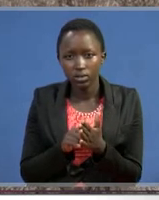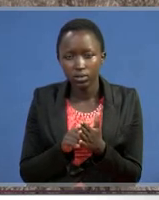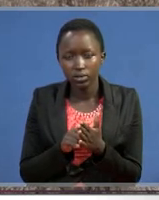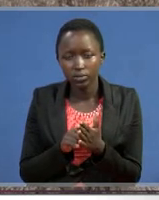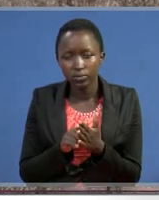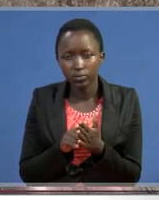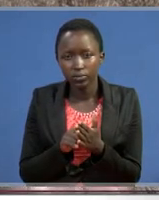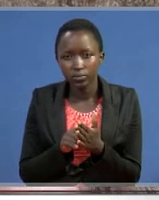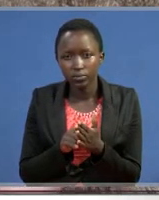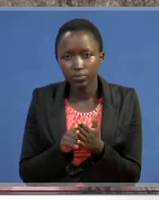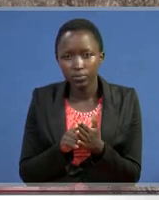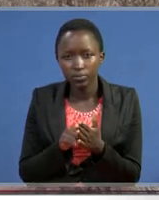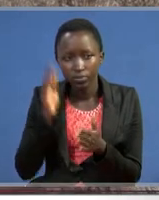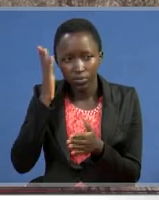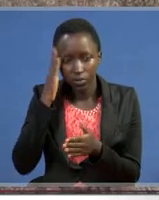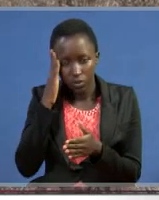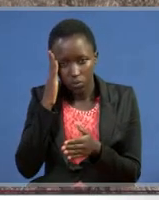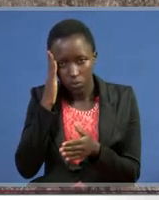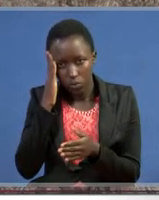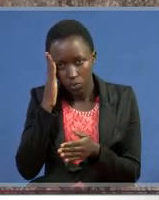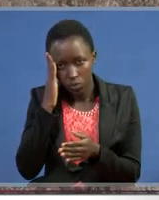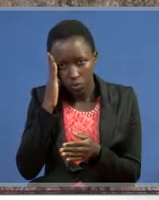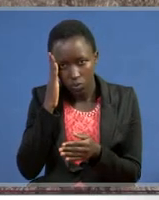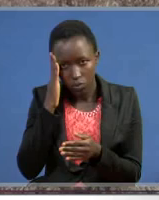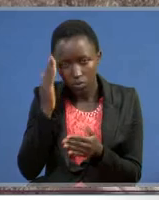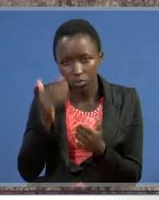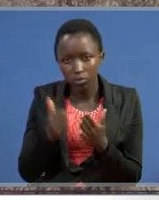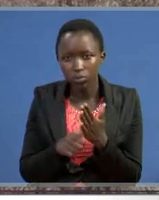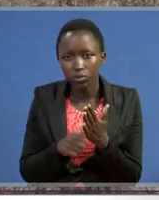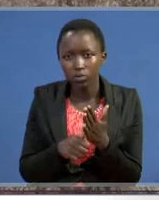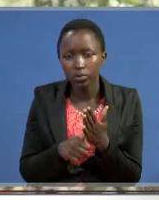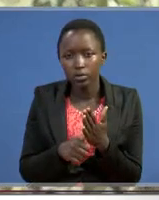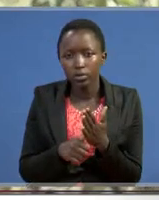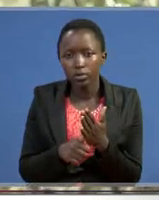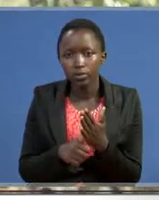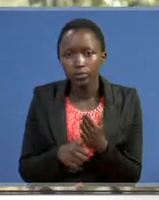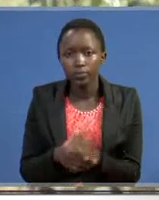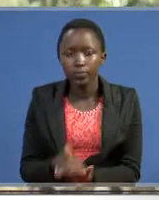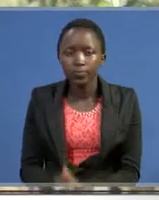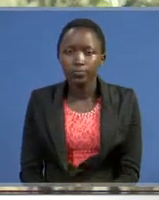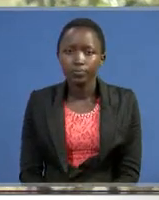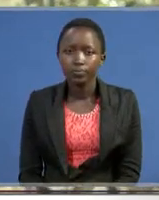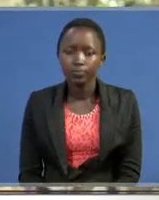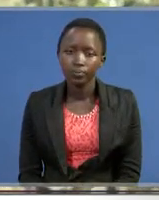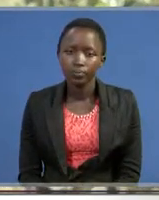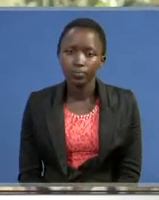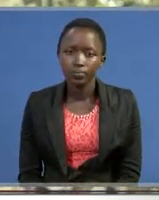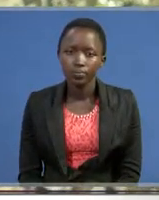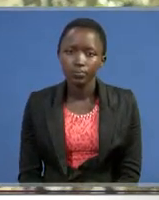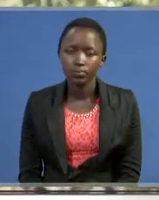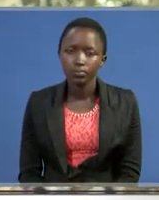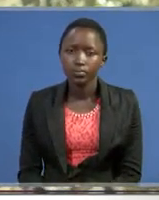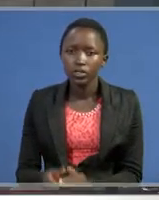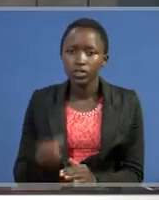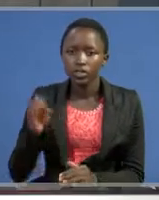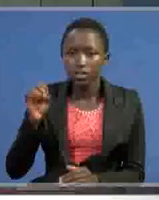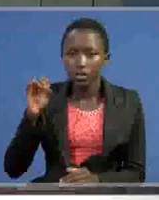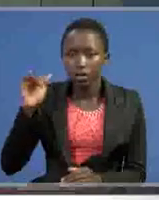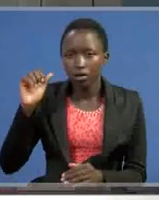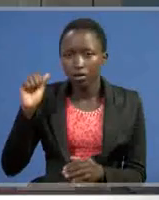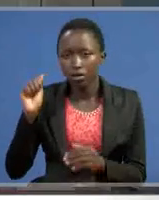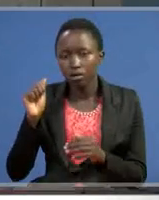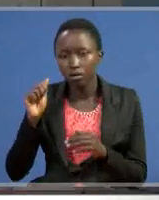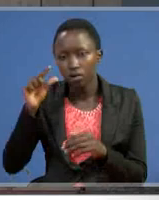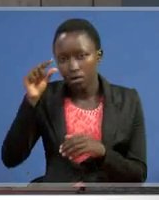in true Nadu I sat on a payment CI a-- county governor